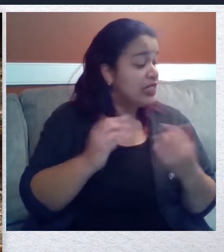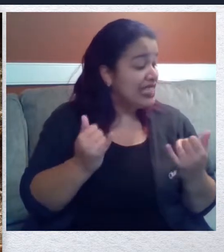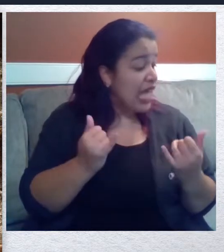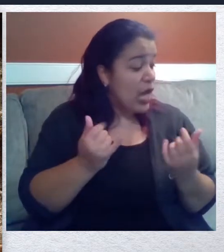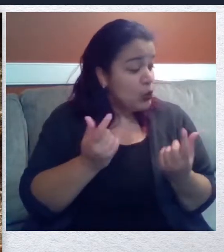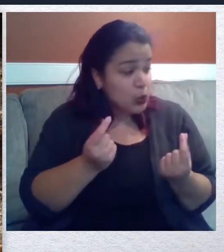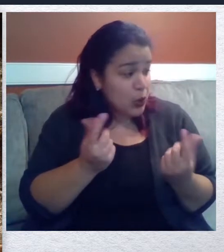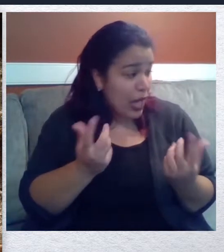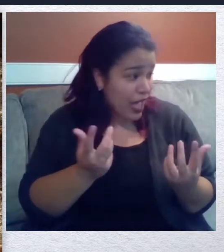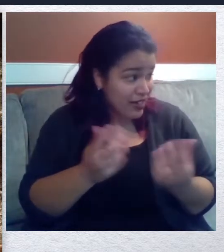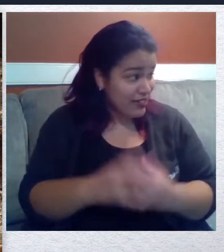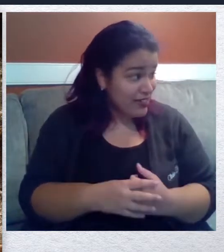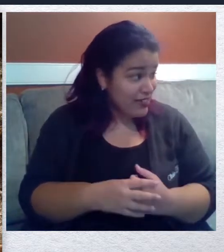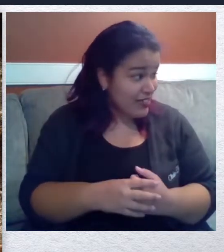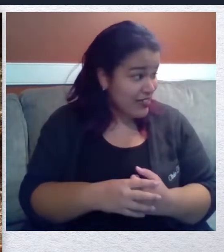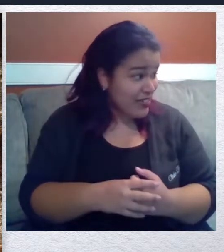today?